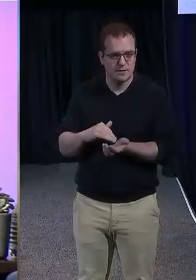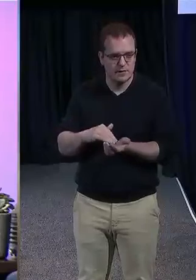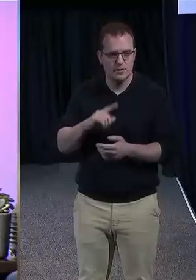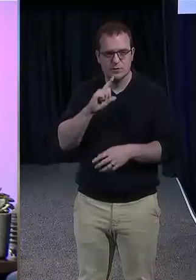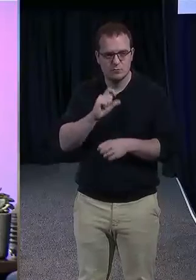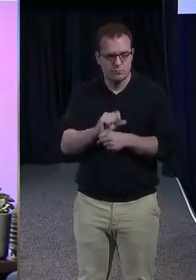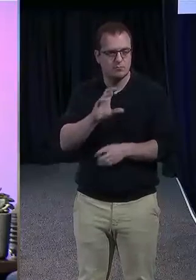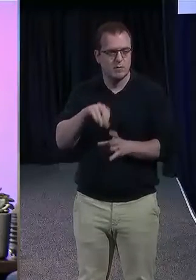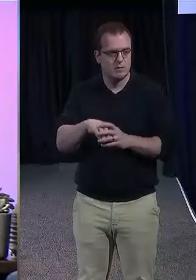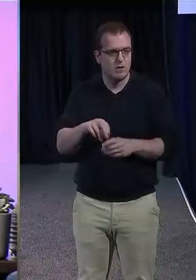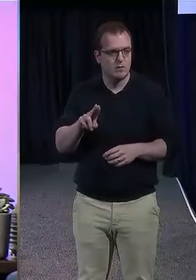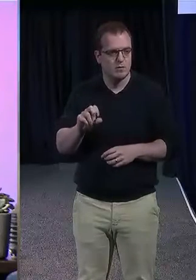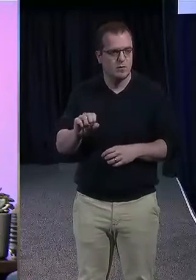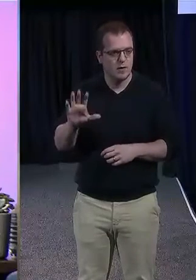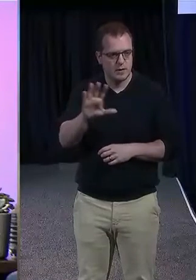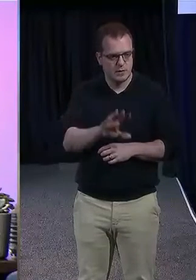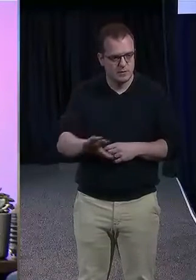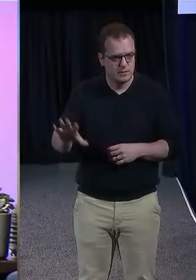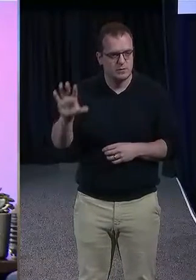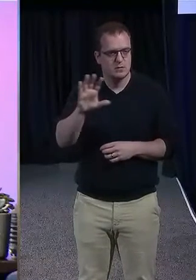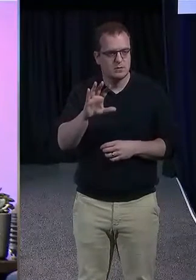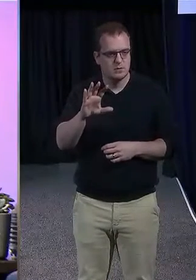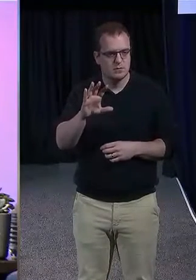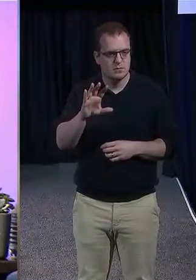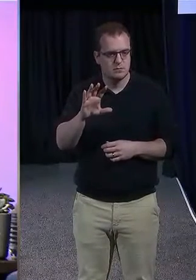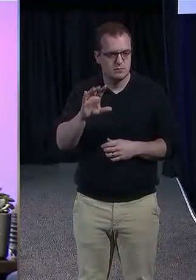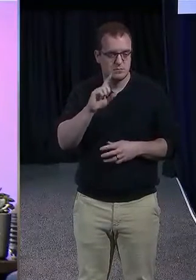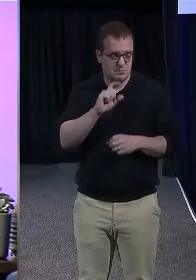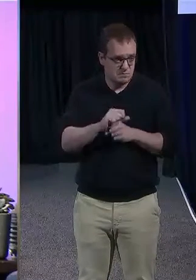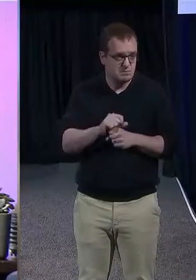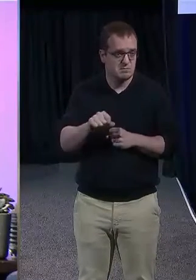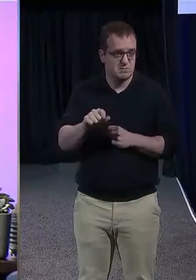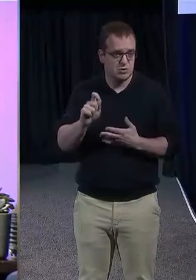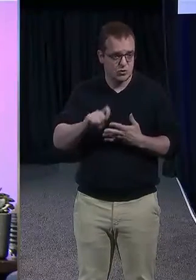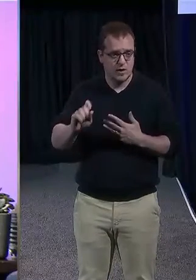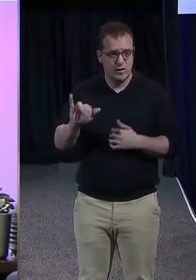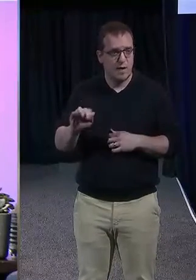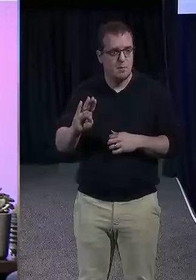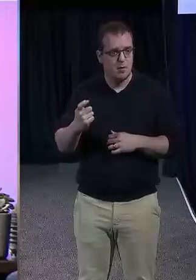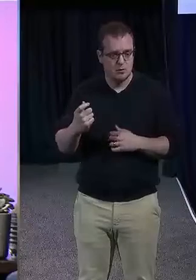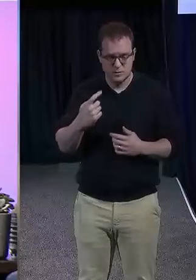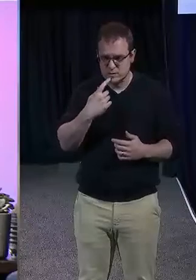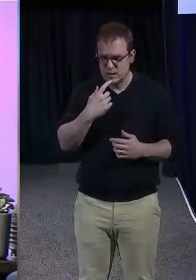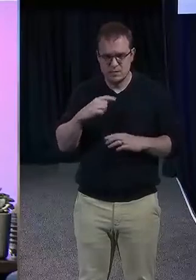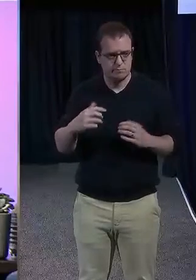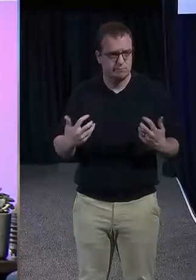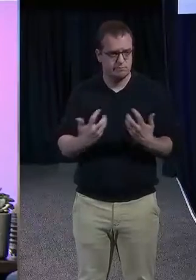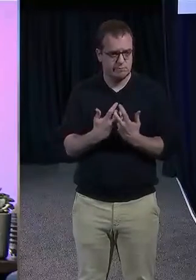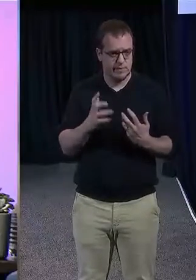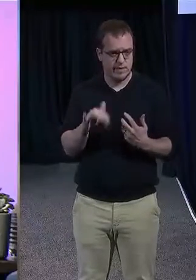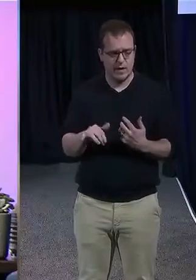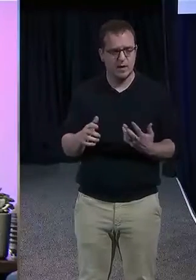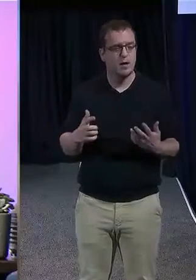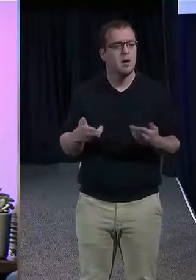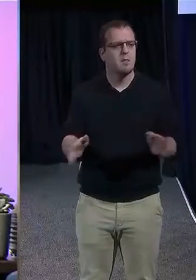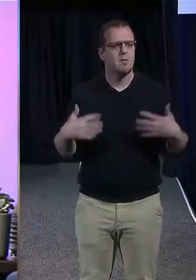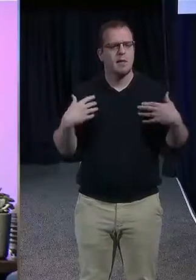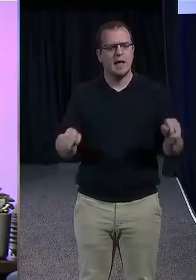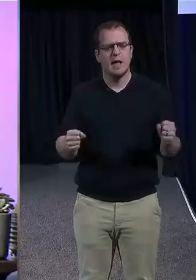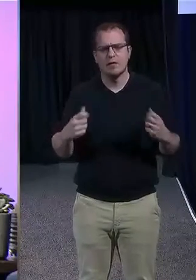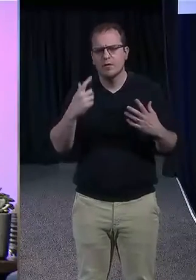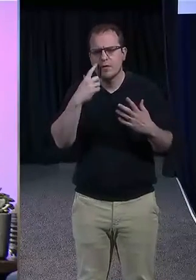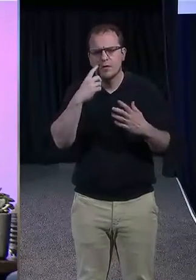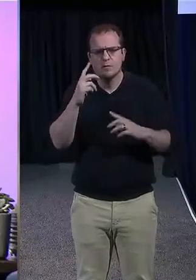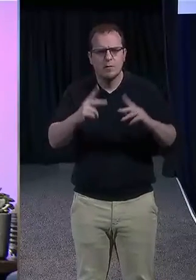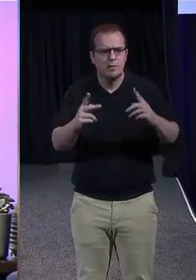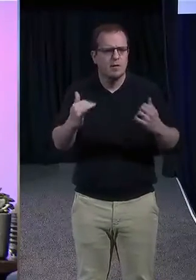in this country would check a similar box. When I think about public health persons who are